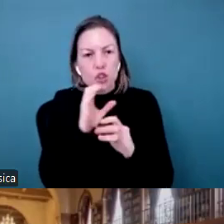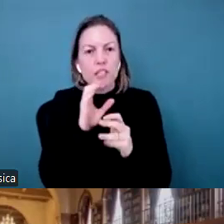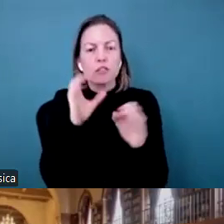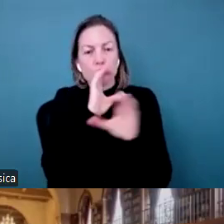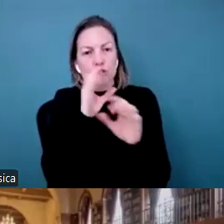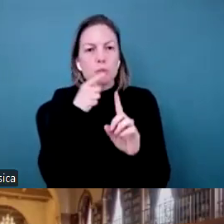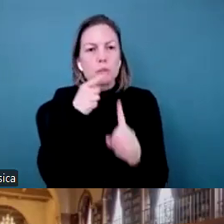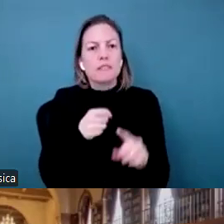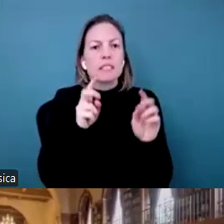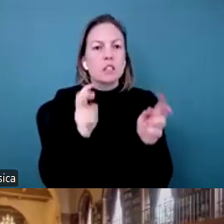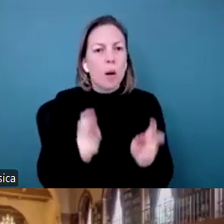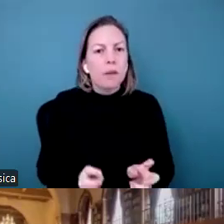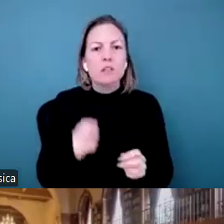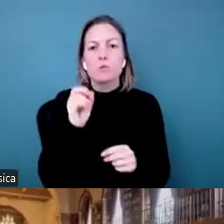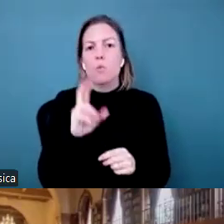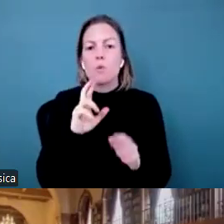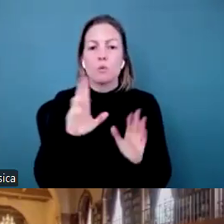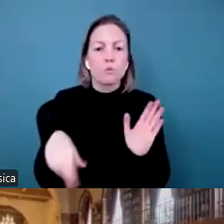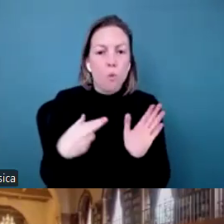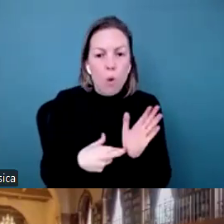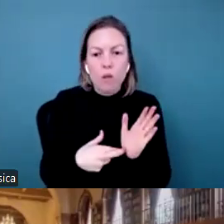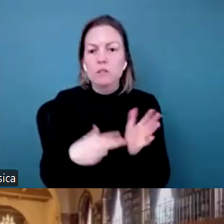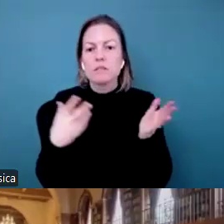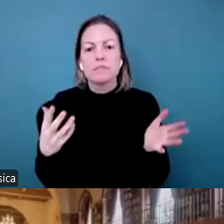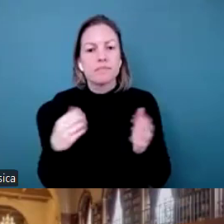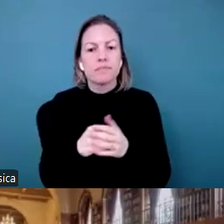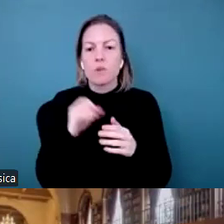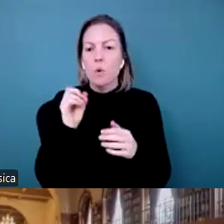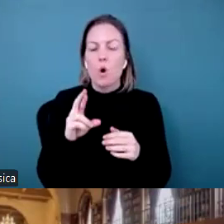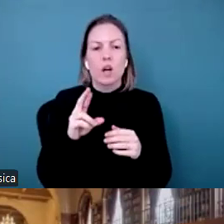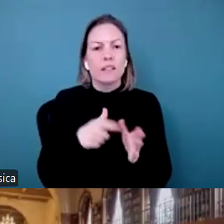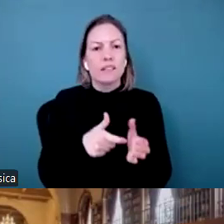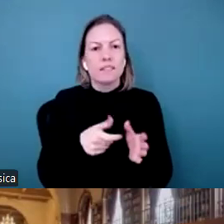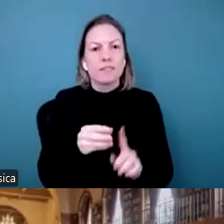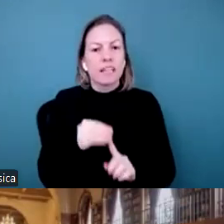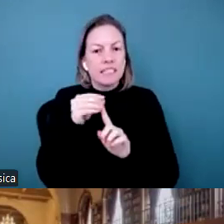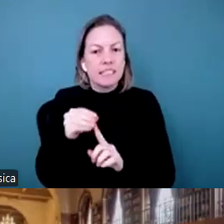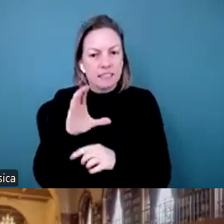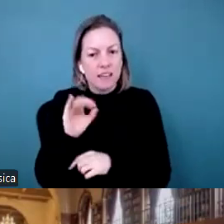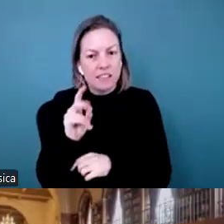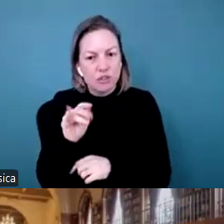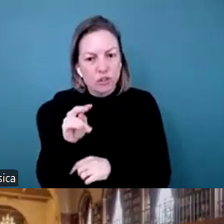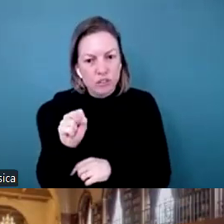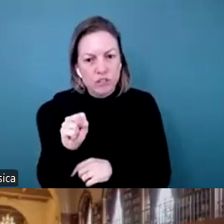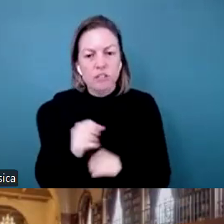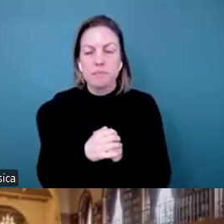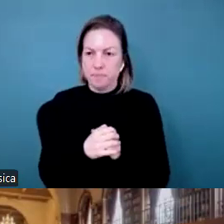specific topics or roles or conditions, and then developing